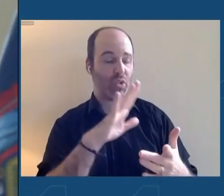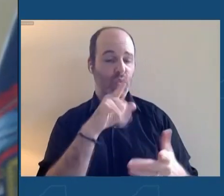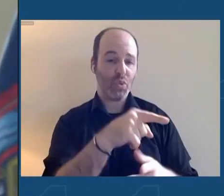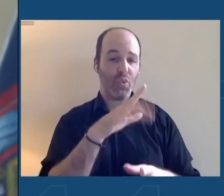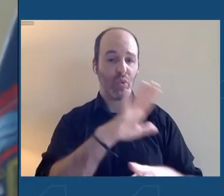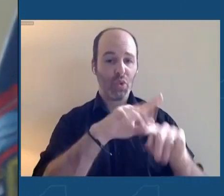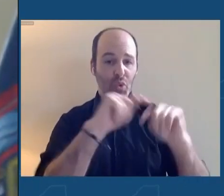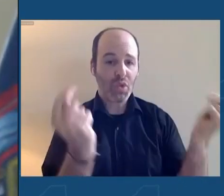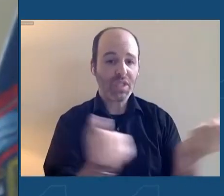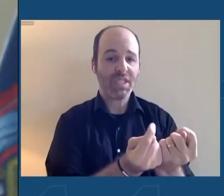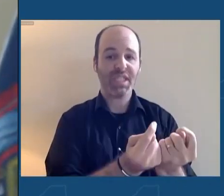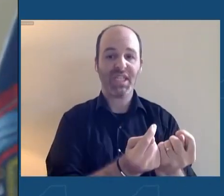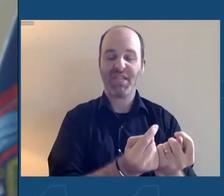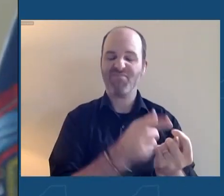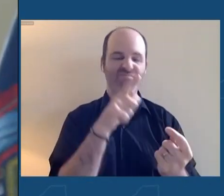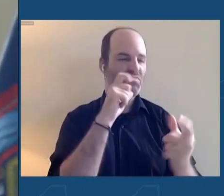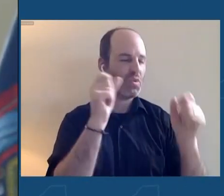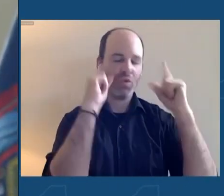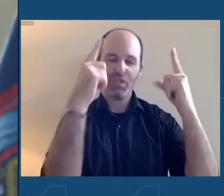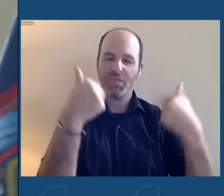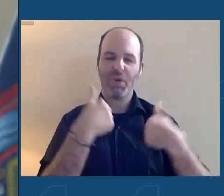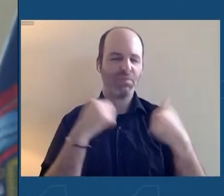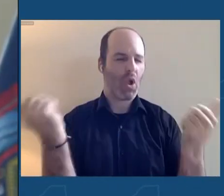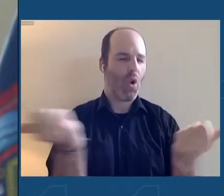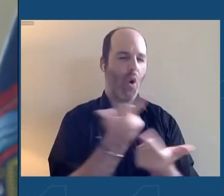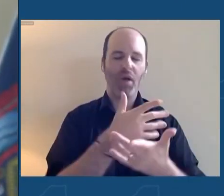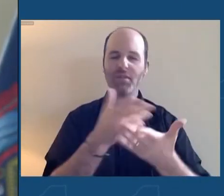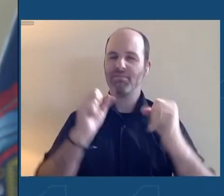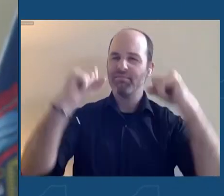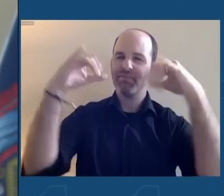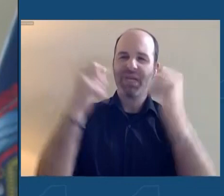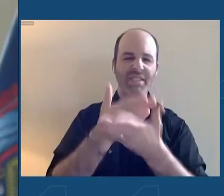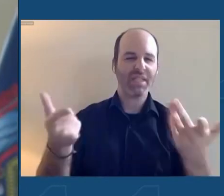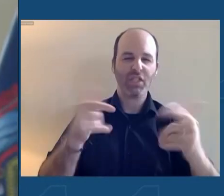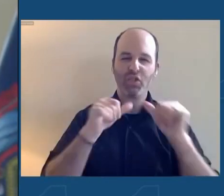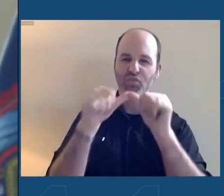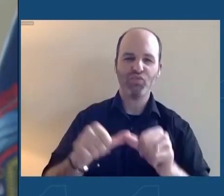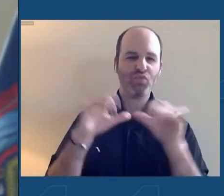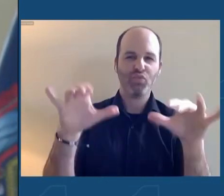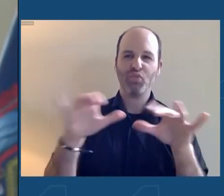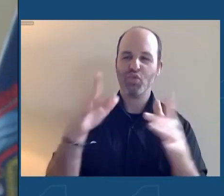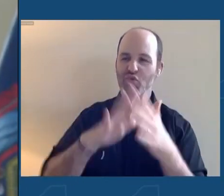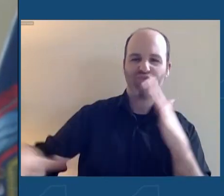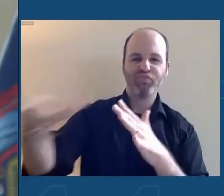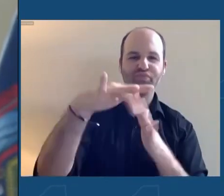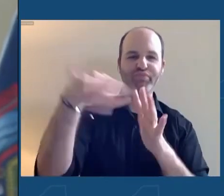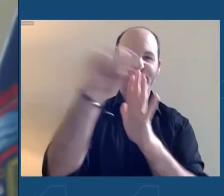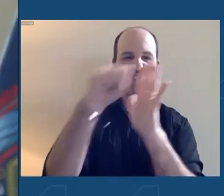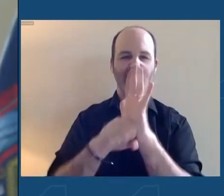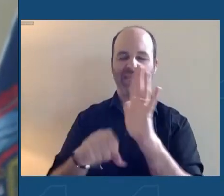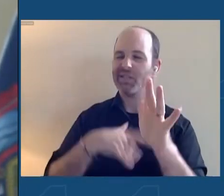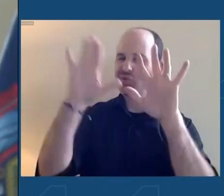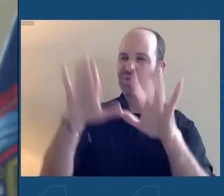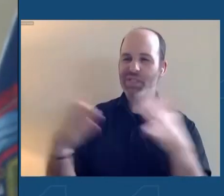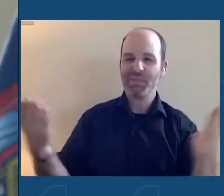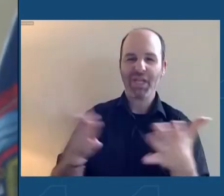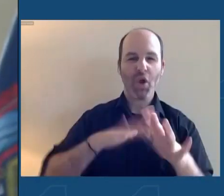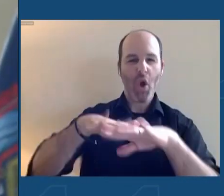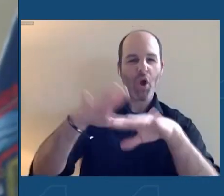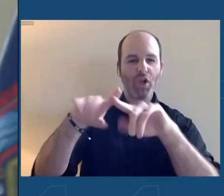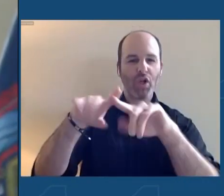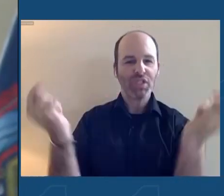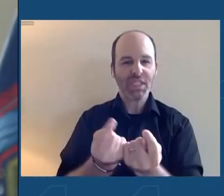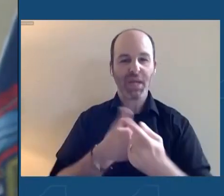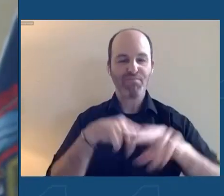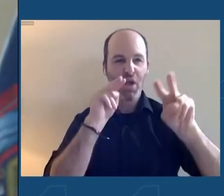all the extraordinary things you can continue to do throughout the state. It's great to be with you and your team, and I look forward to more